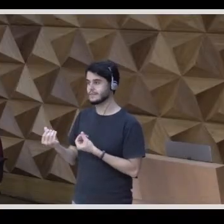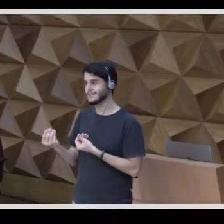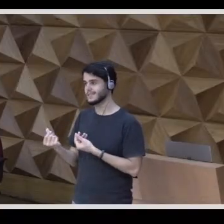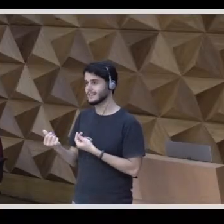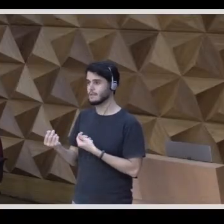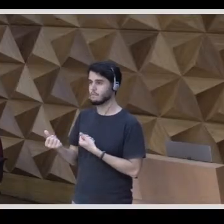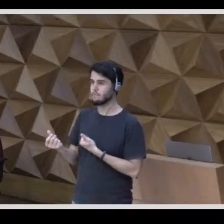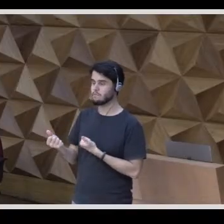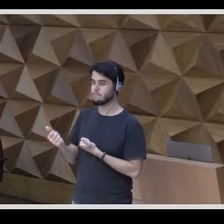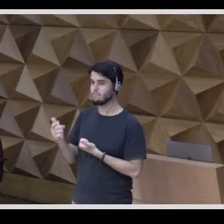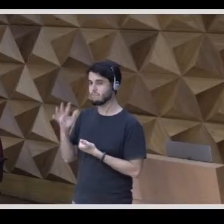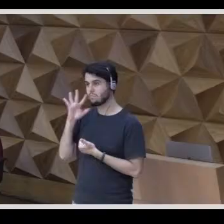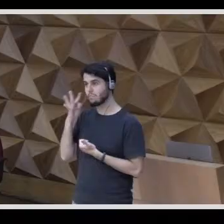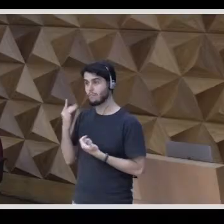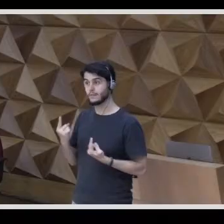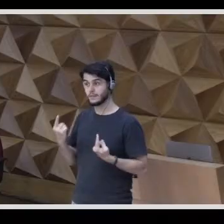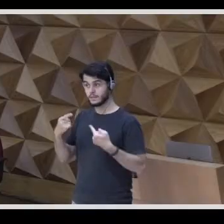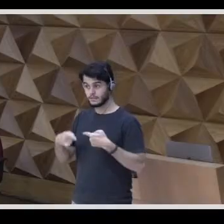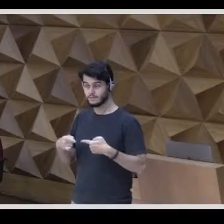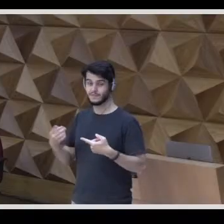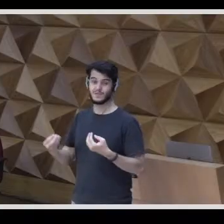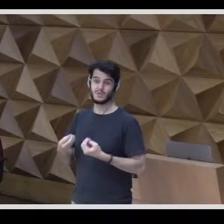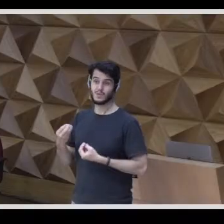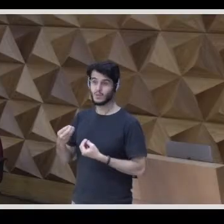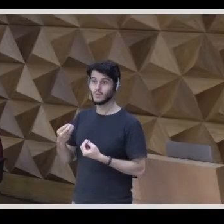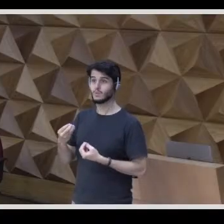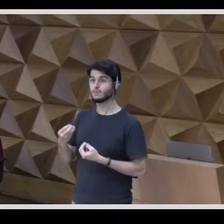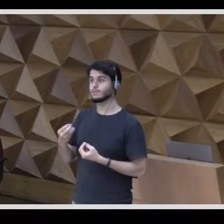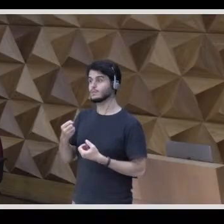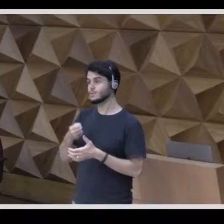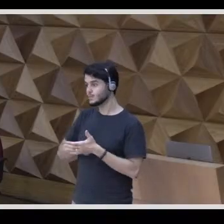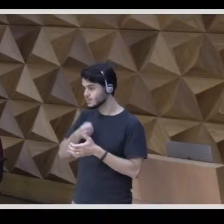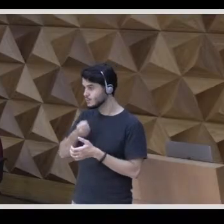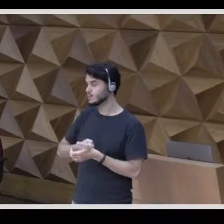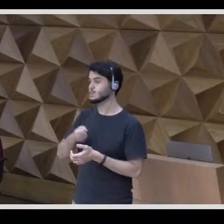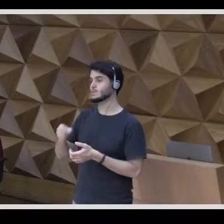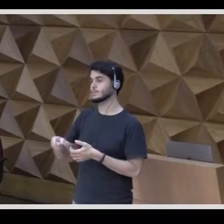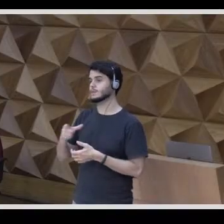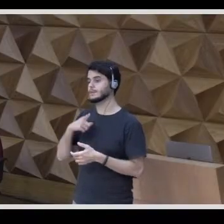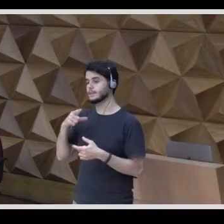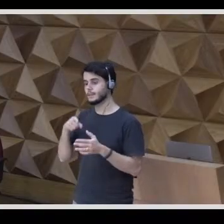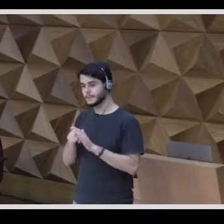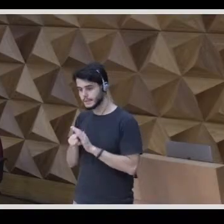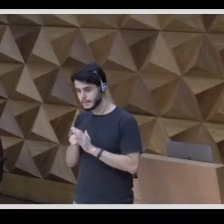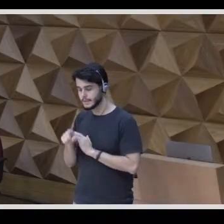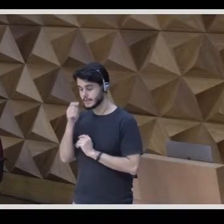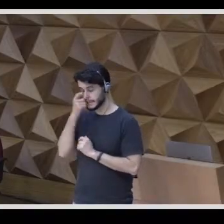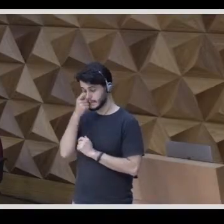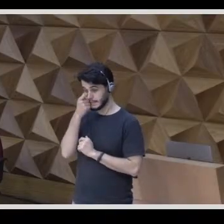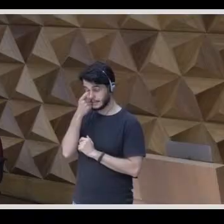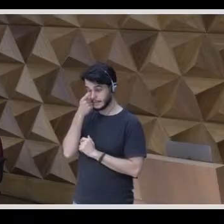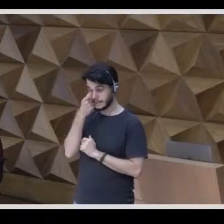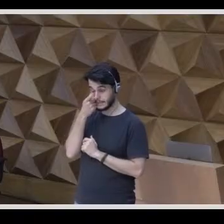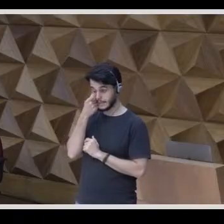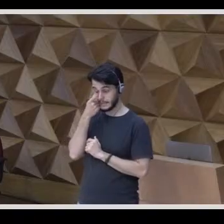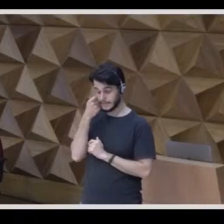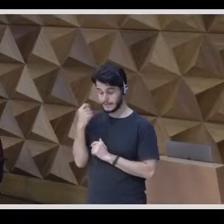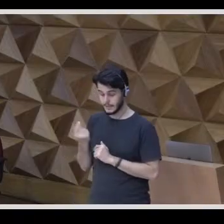that we have to face constantly in the research department. Because you kind of you become the person who gives the bad